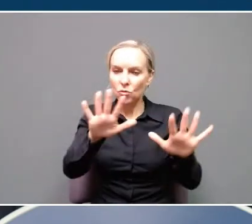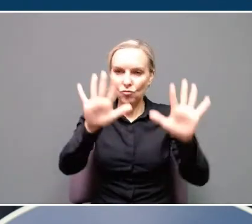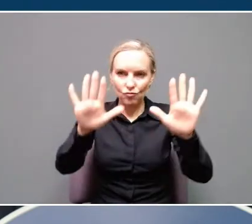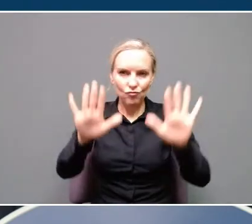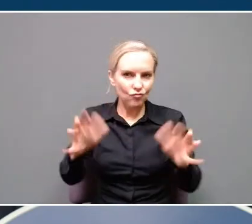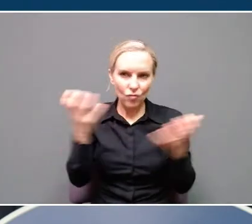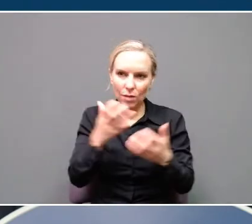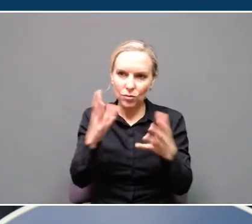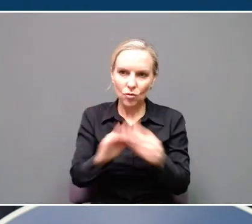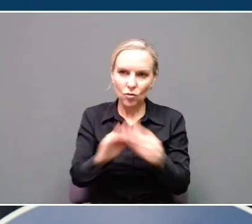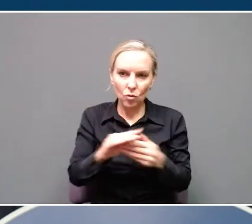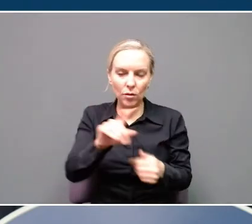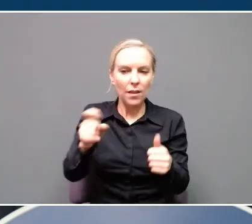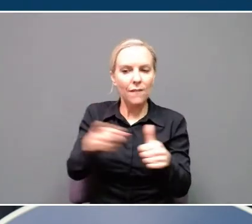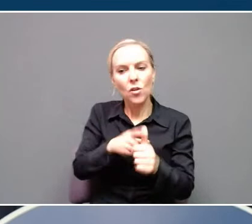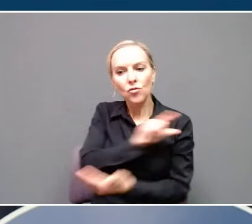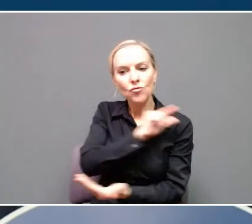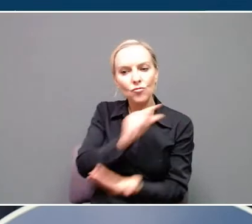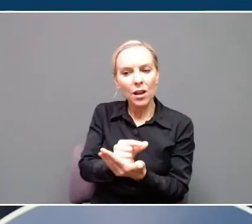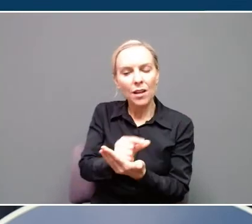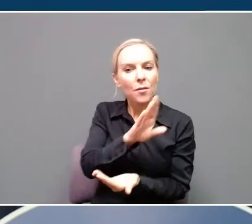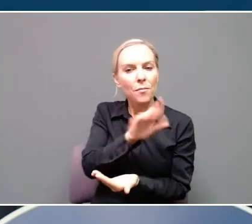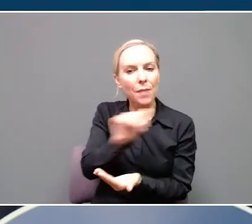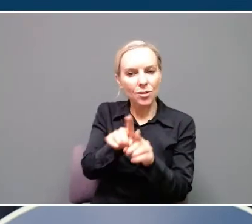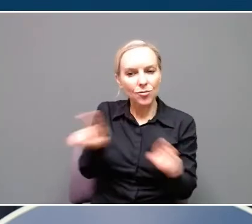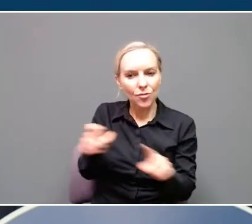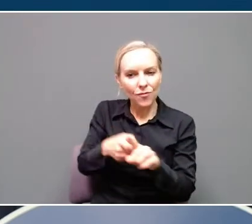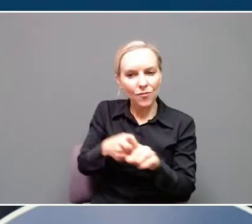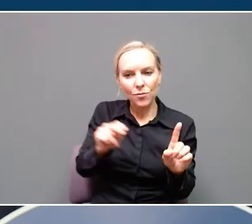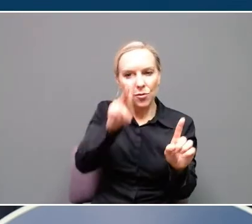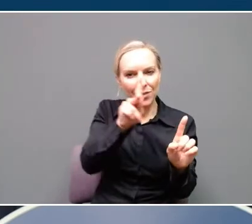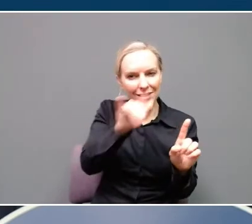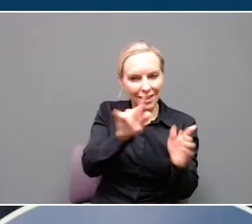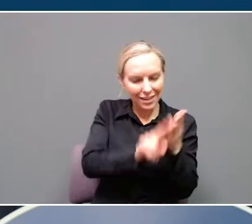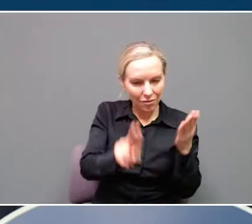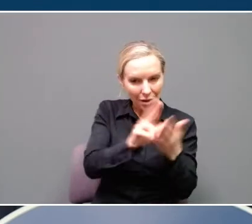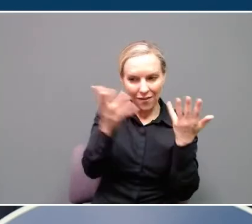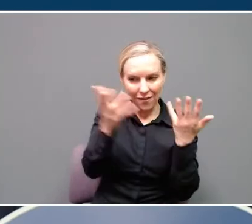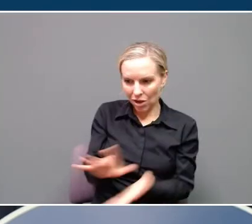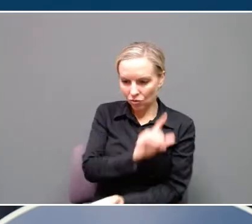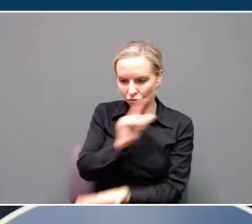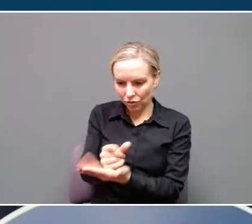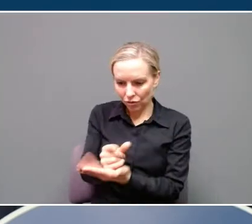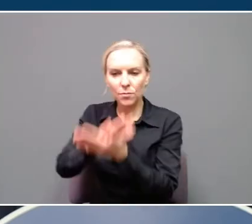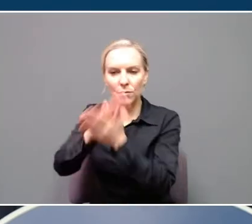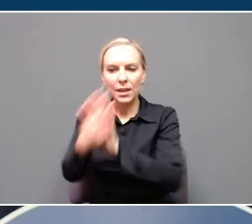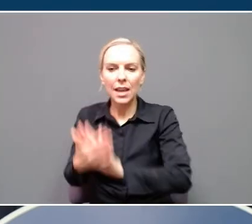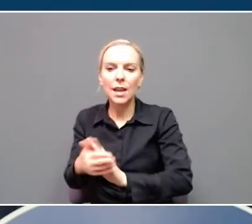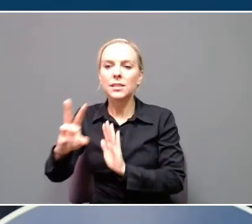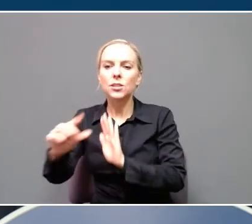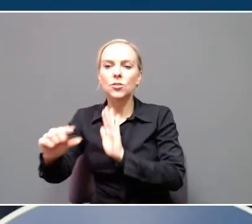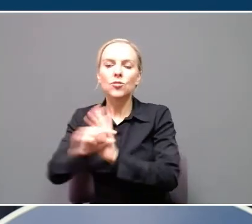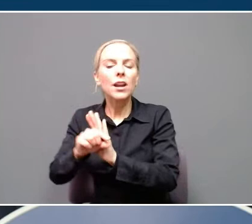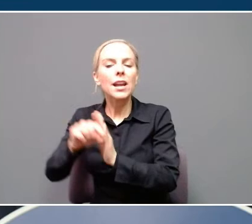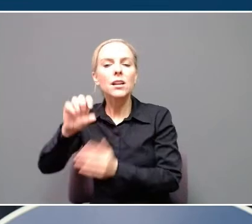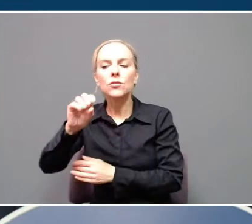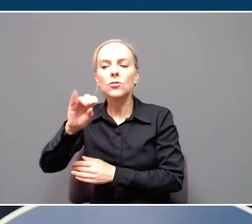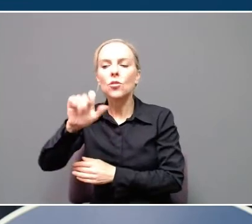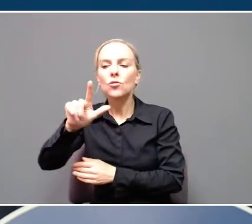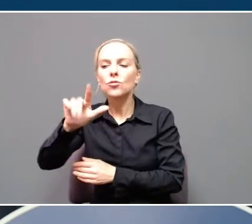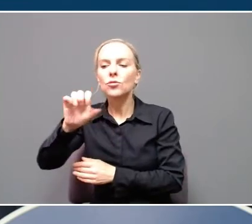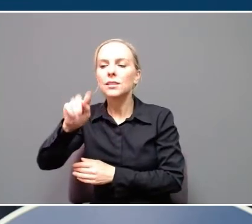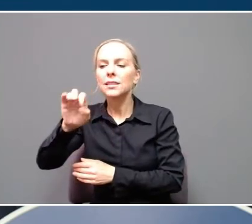family to graduate with a bachelor's degree from NKU. After graduating, she became a 6th grade social studies teacher for the